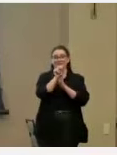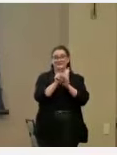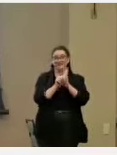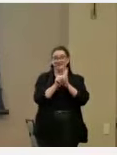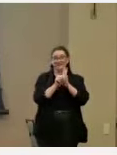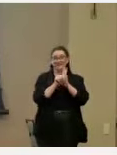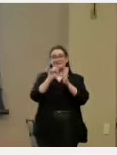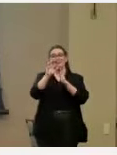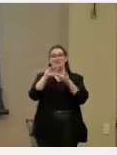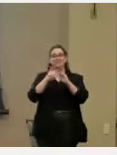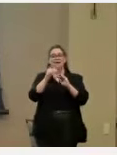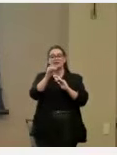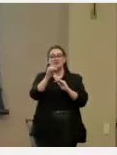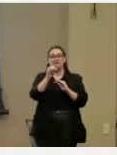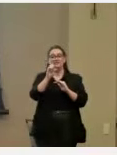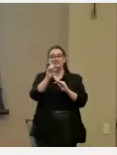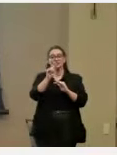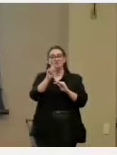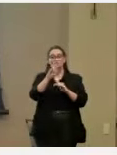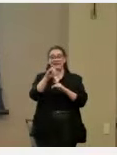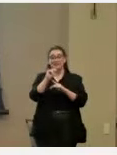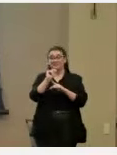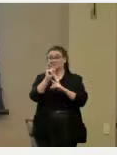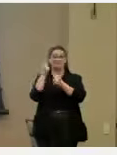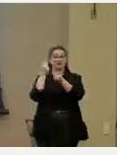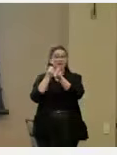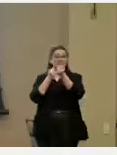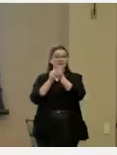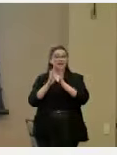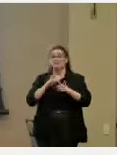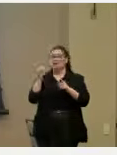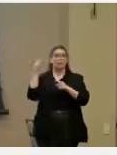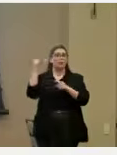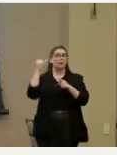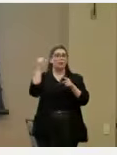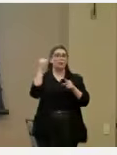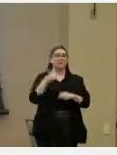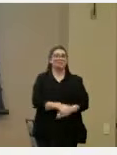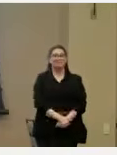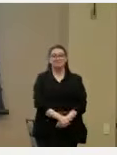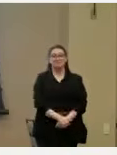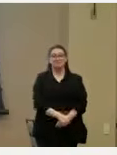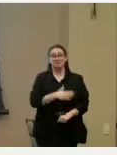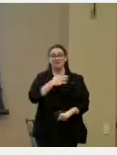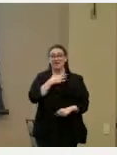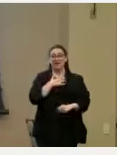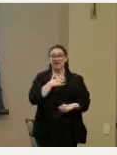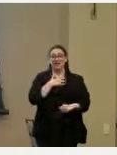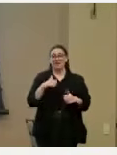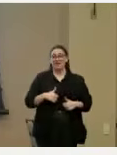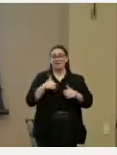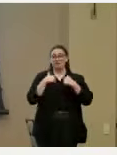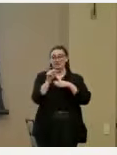Any fans out there? There we go. There we go. And I did my residency training